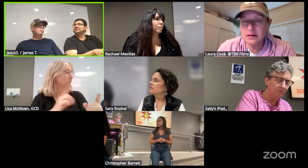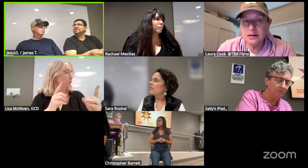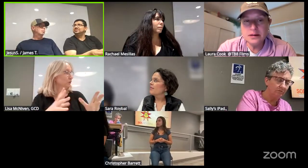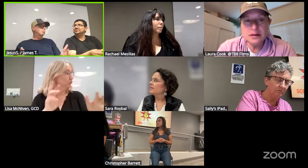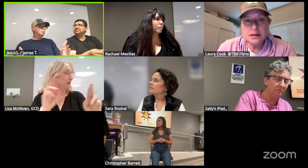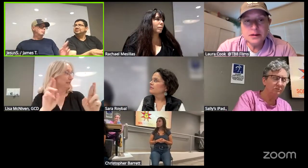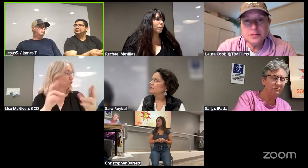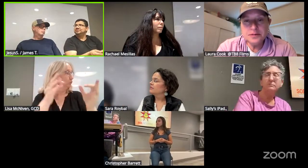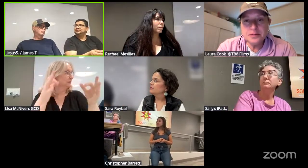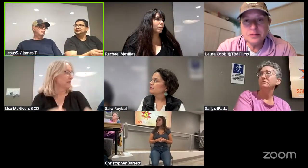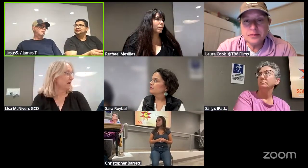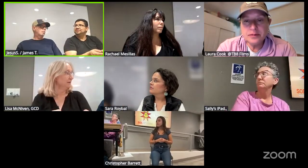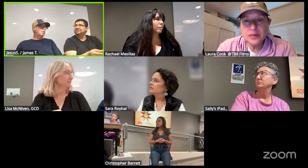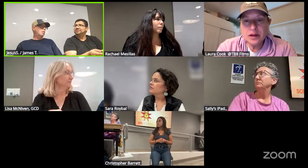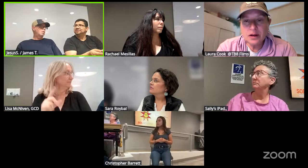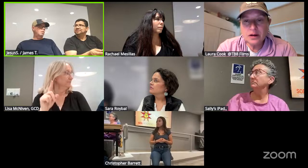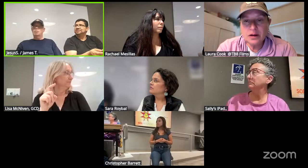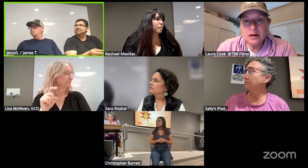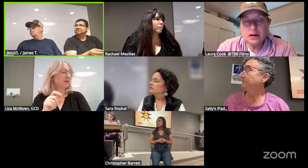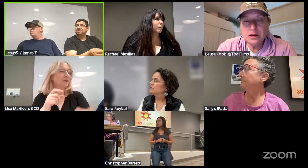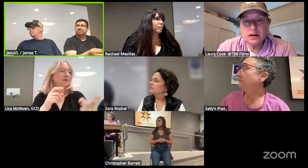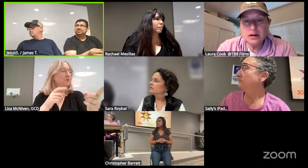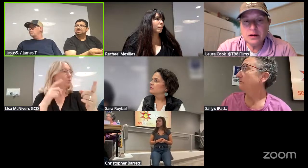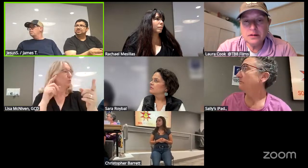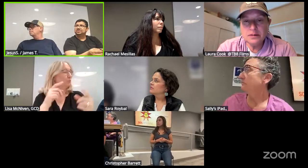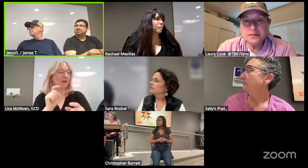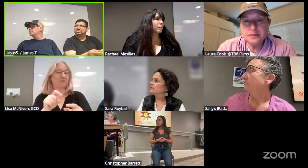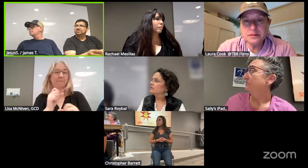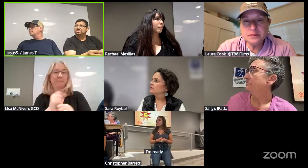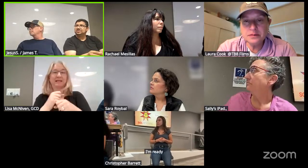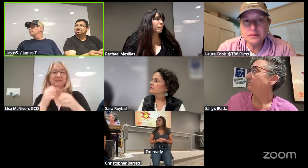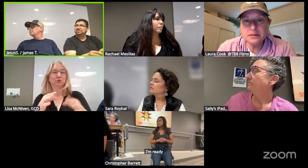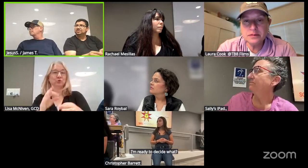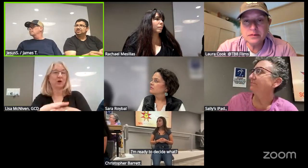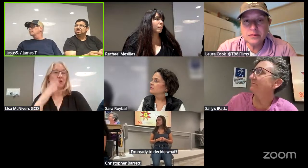So that. Are we ready to decide only what?